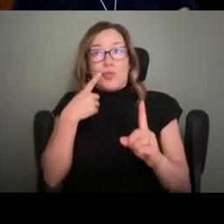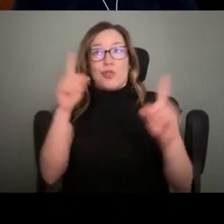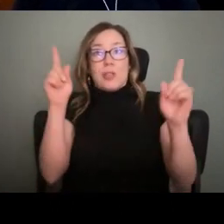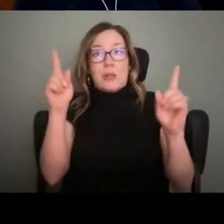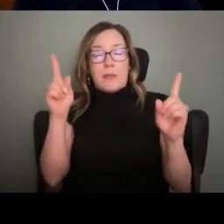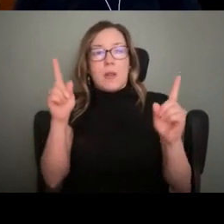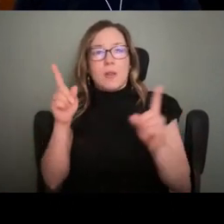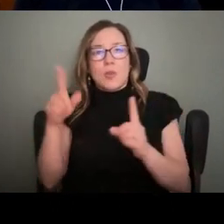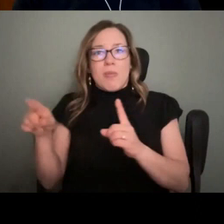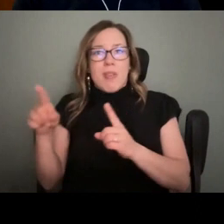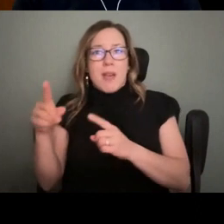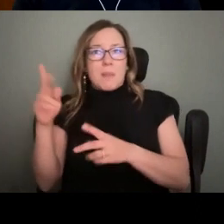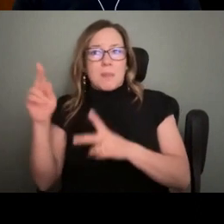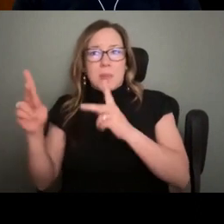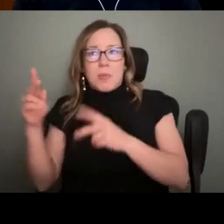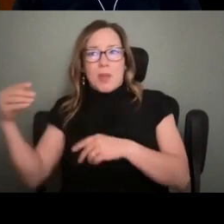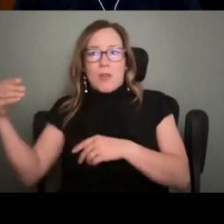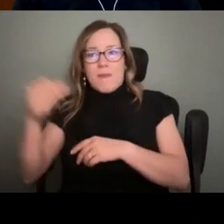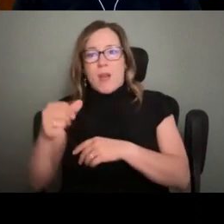what it is that you're trying